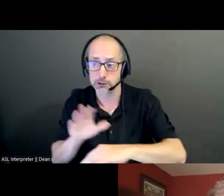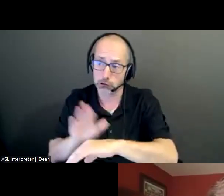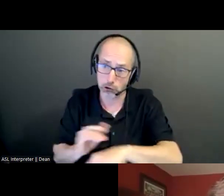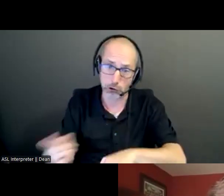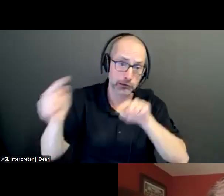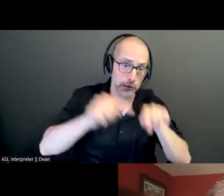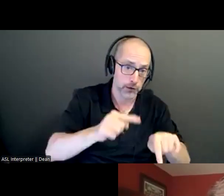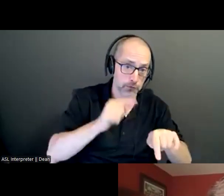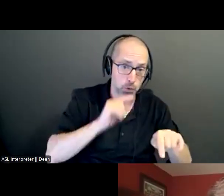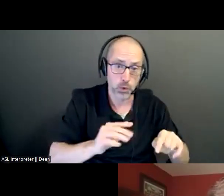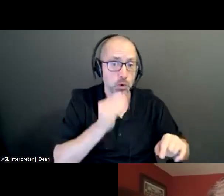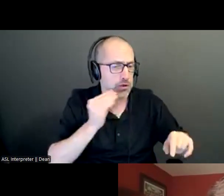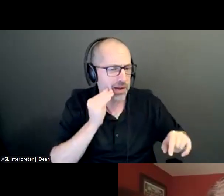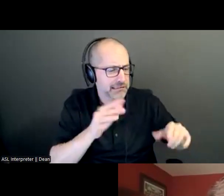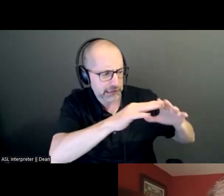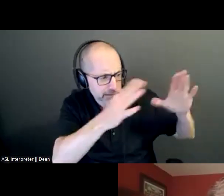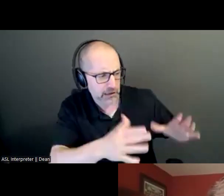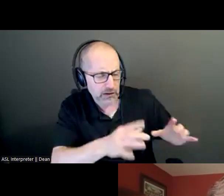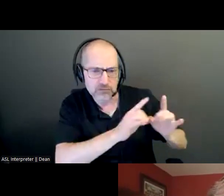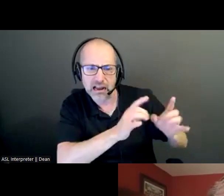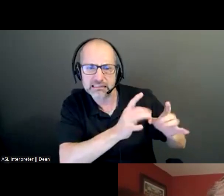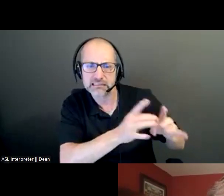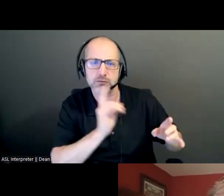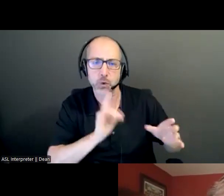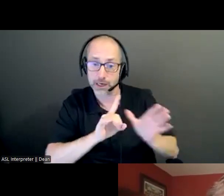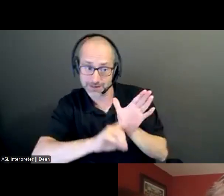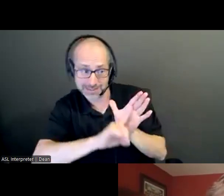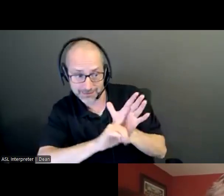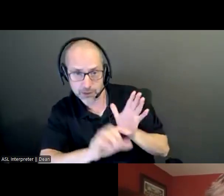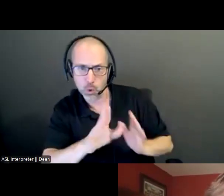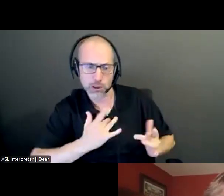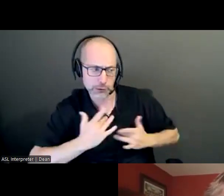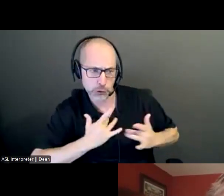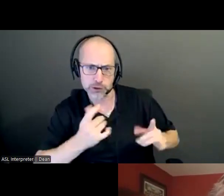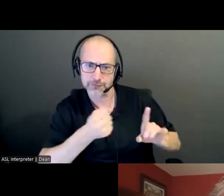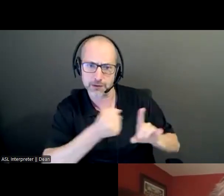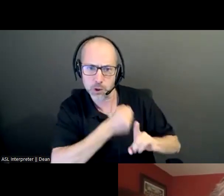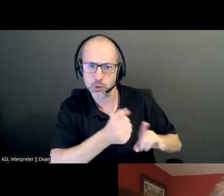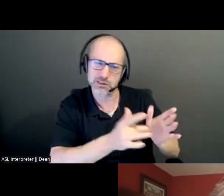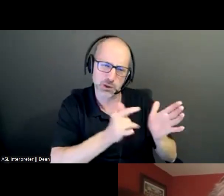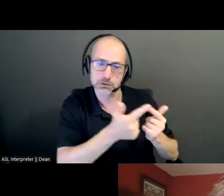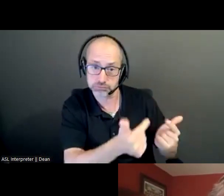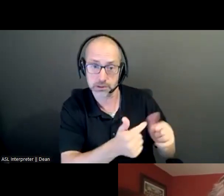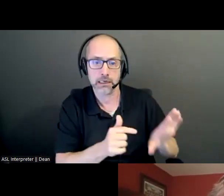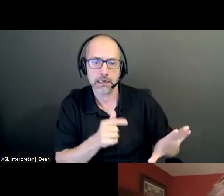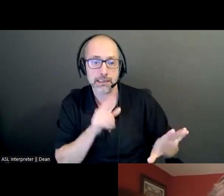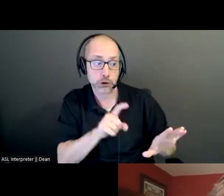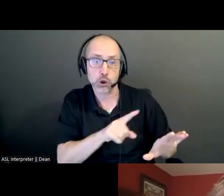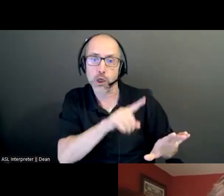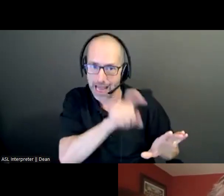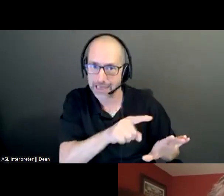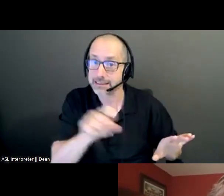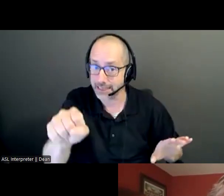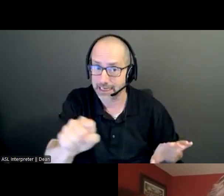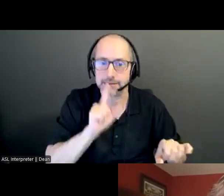violence investigation, or if there's concerns of abuse, then yes, they should definitely be asking if there are firearms. We do have